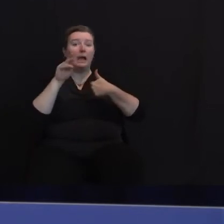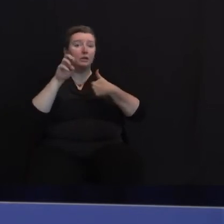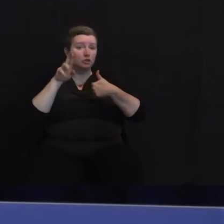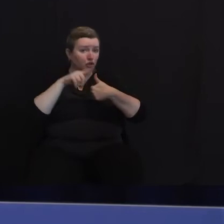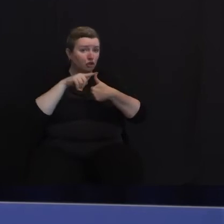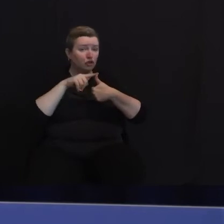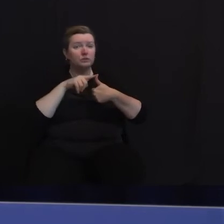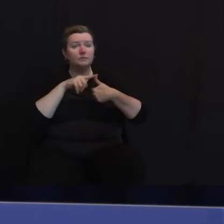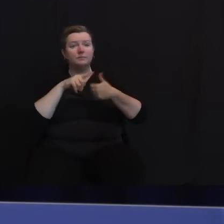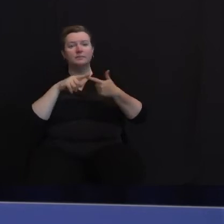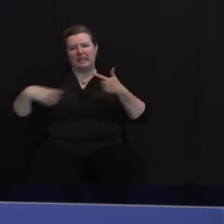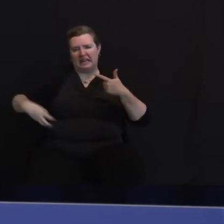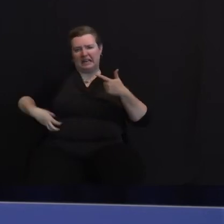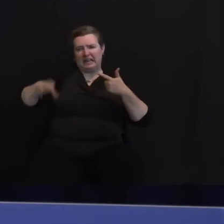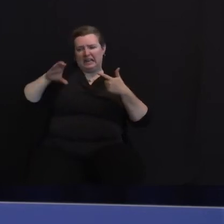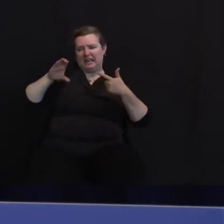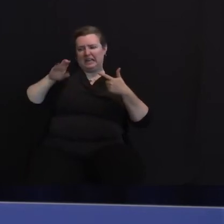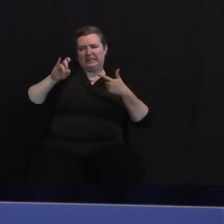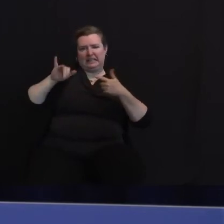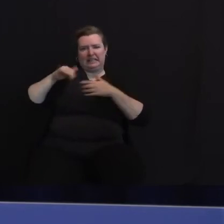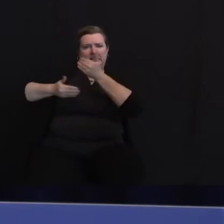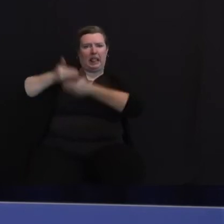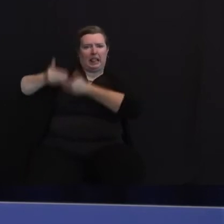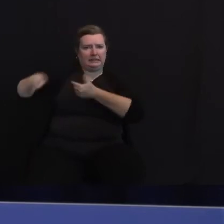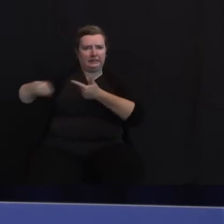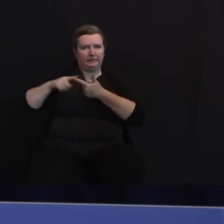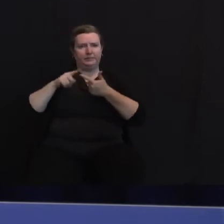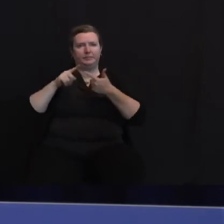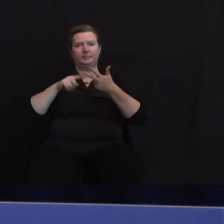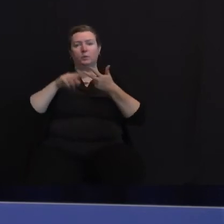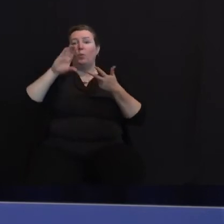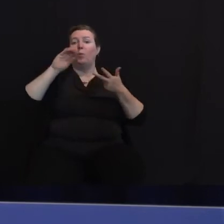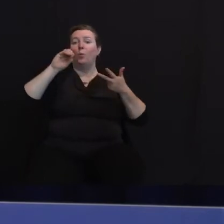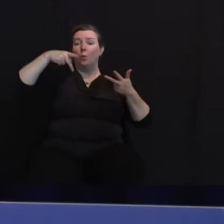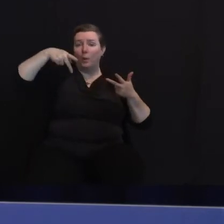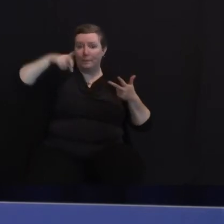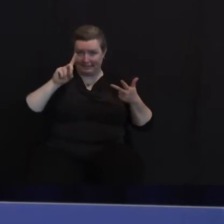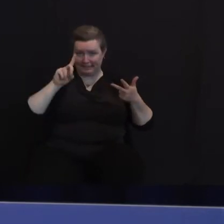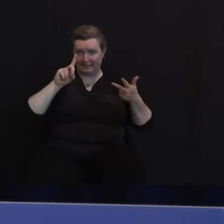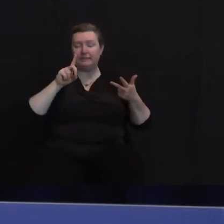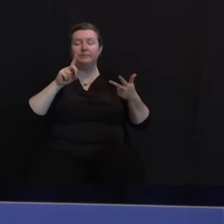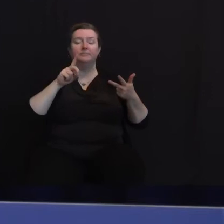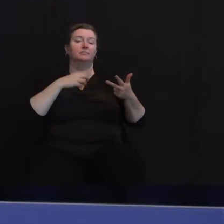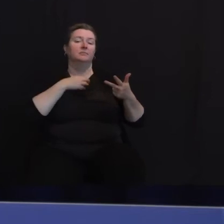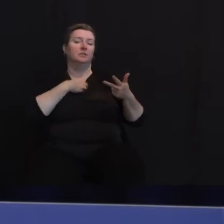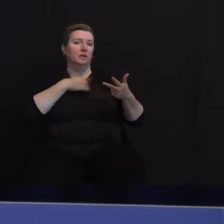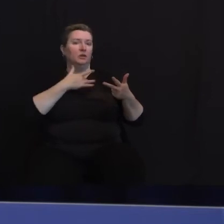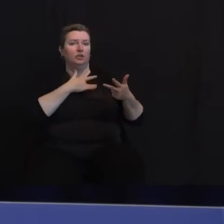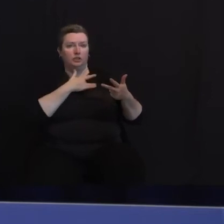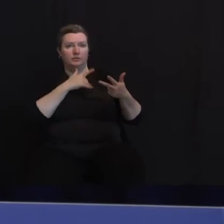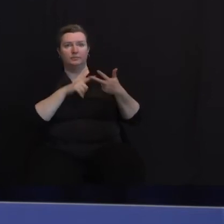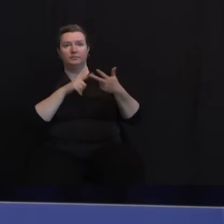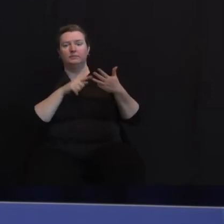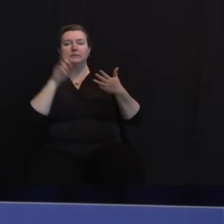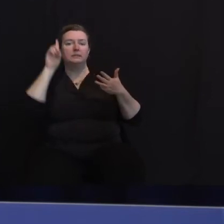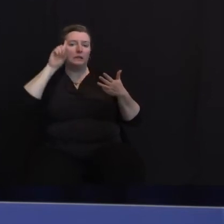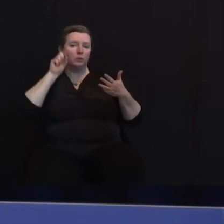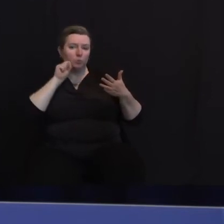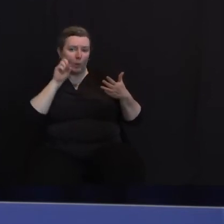kidney disease, chronic obstructive pulmonary disease, COPD, Down syndrome,